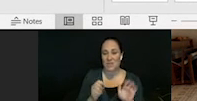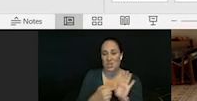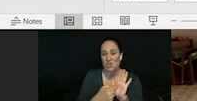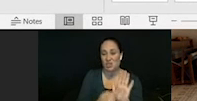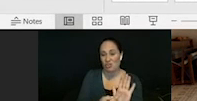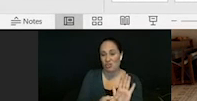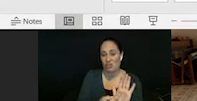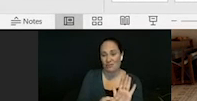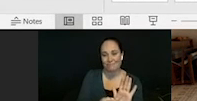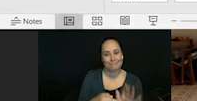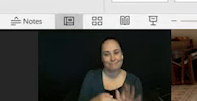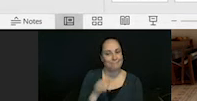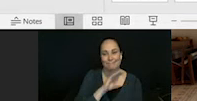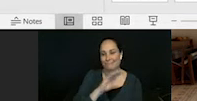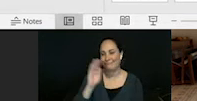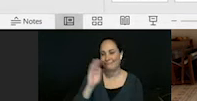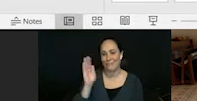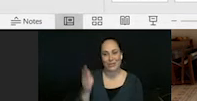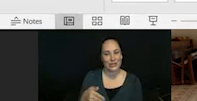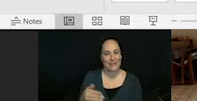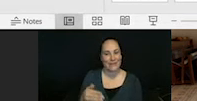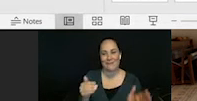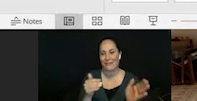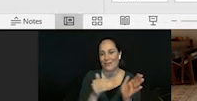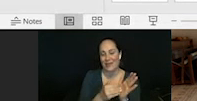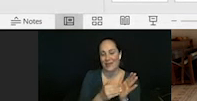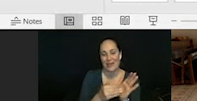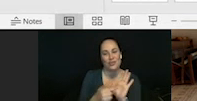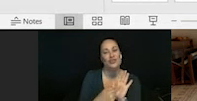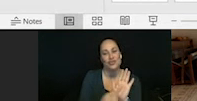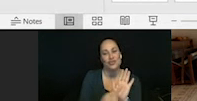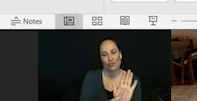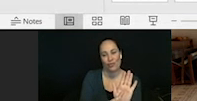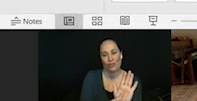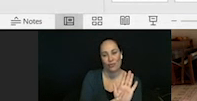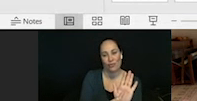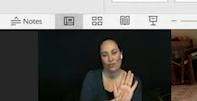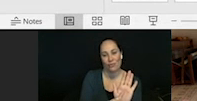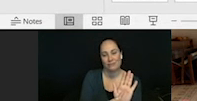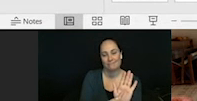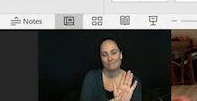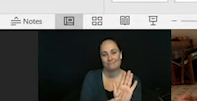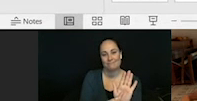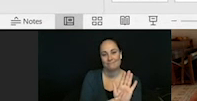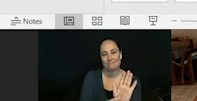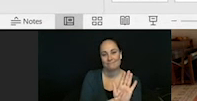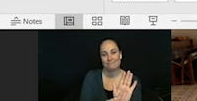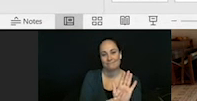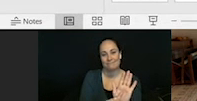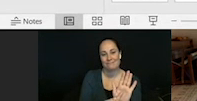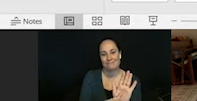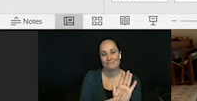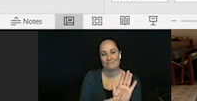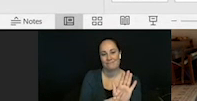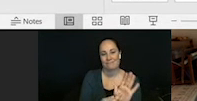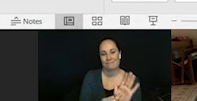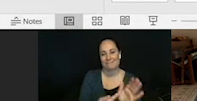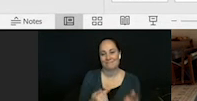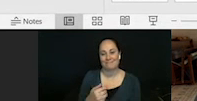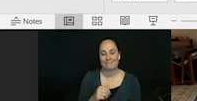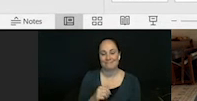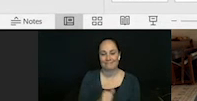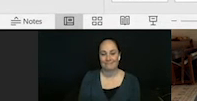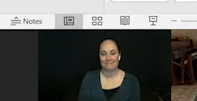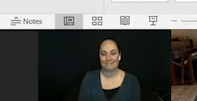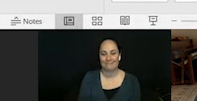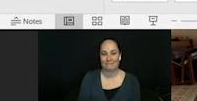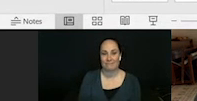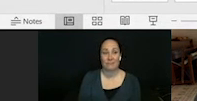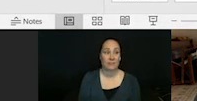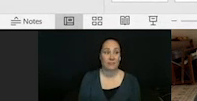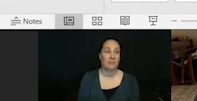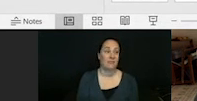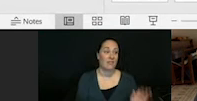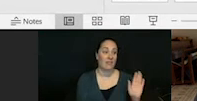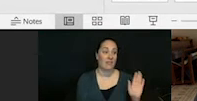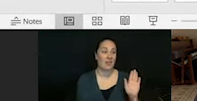an experiment, those results are invalid. It was featured prominently on Big Bang Theory.